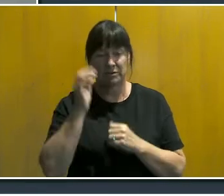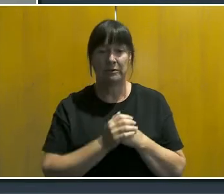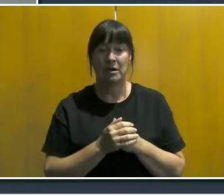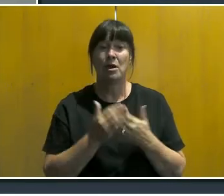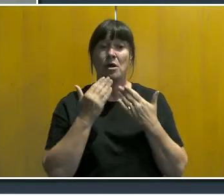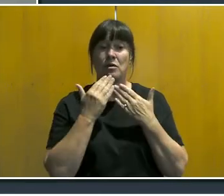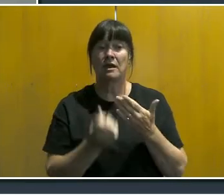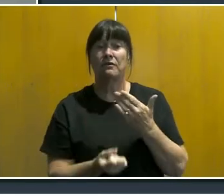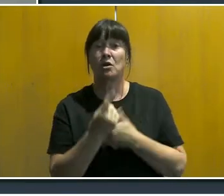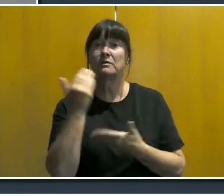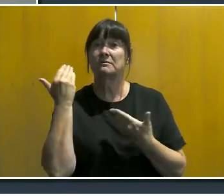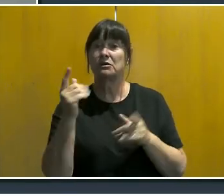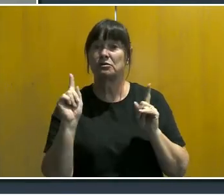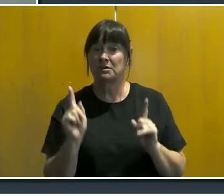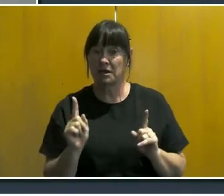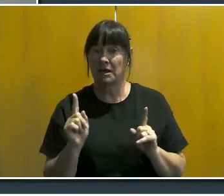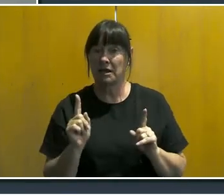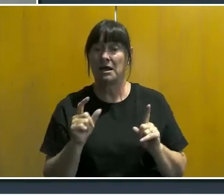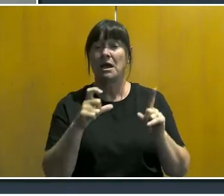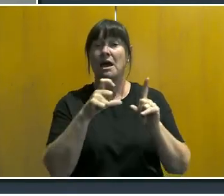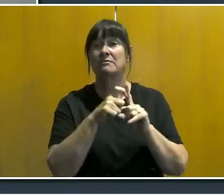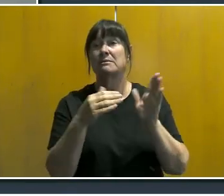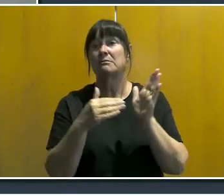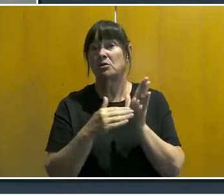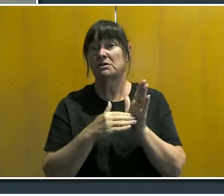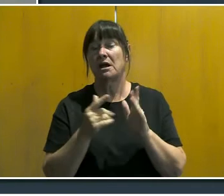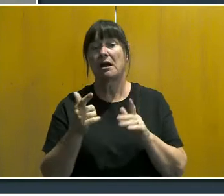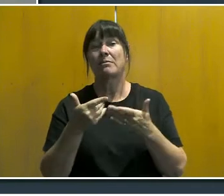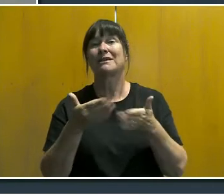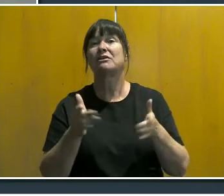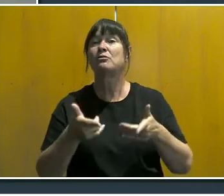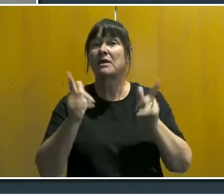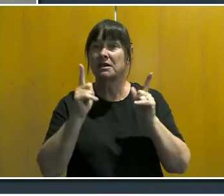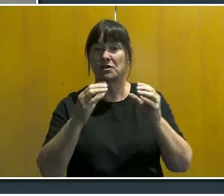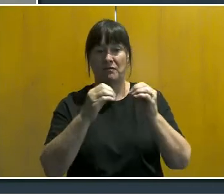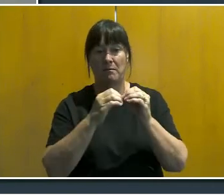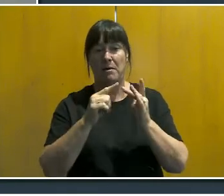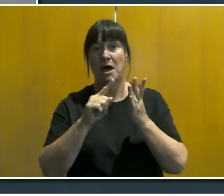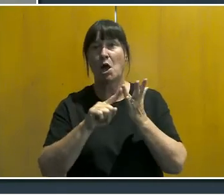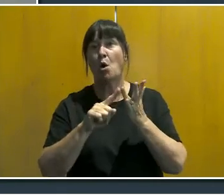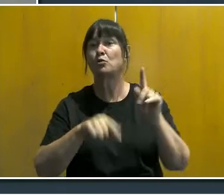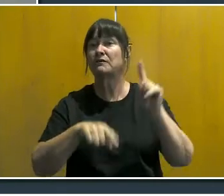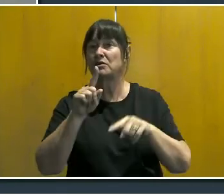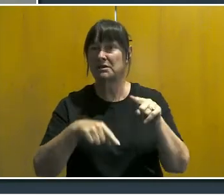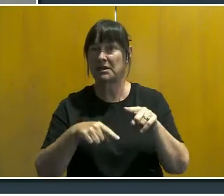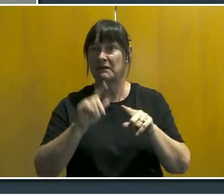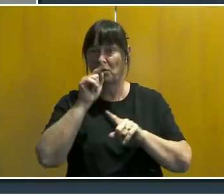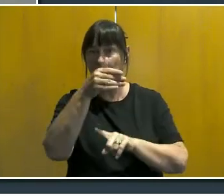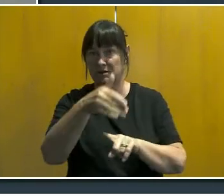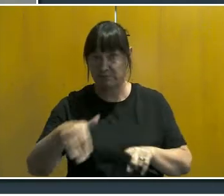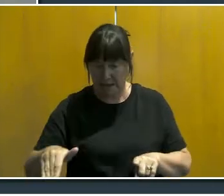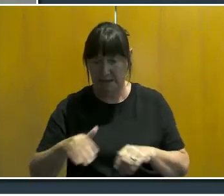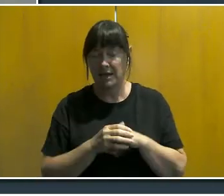Debbie Monaghan and I'm the General Manager for Biodiversity Hawke's Bay. I have the privilege today of also